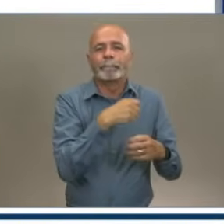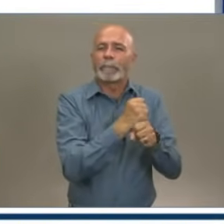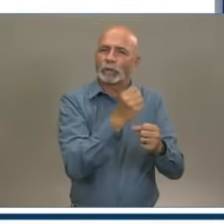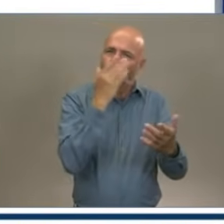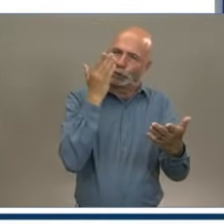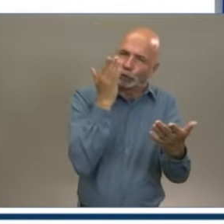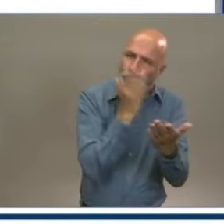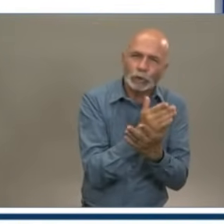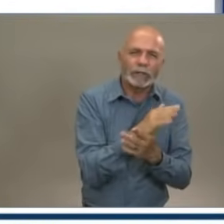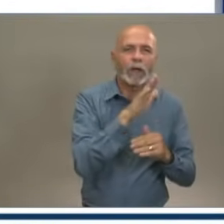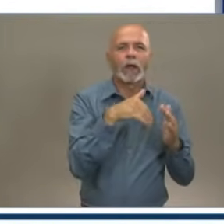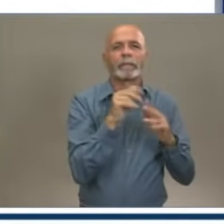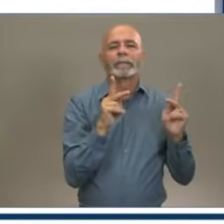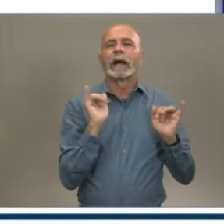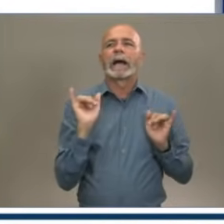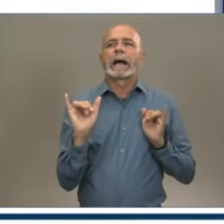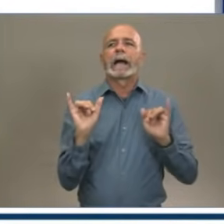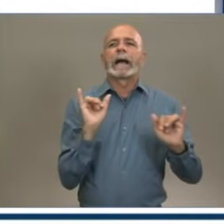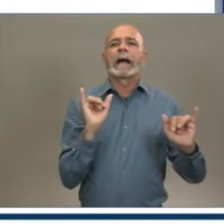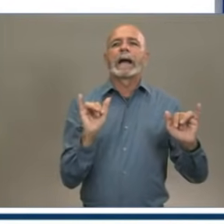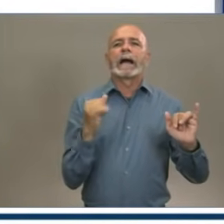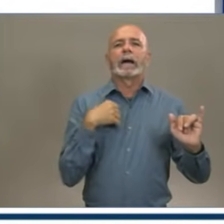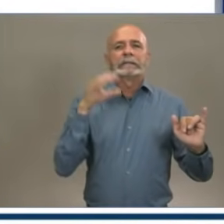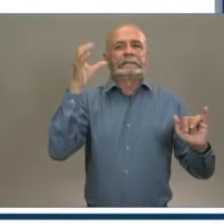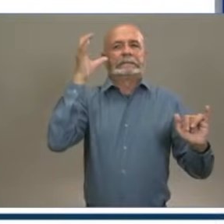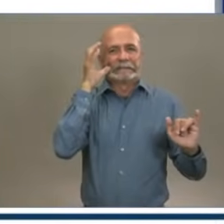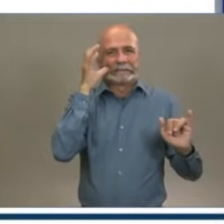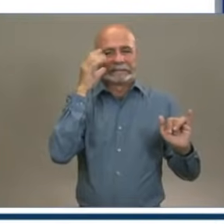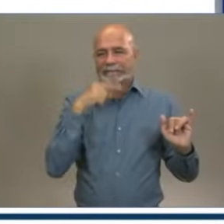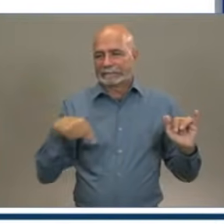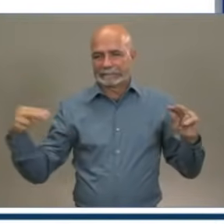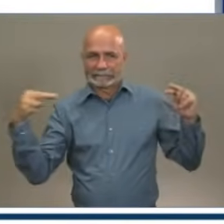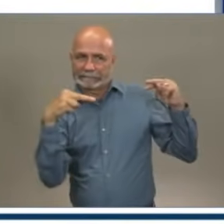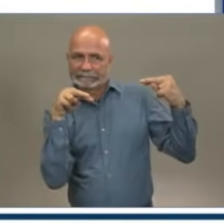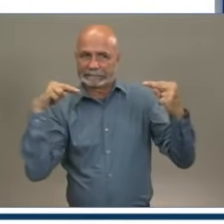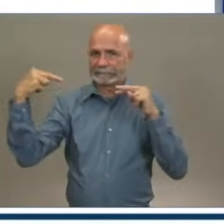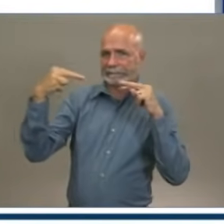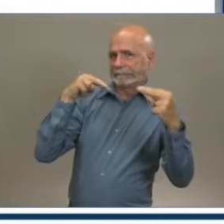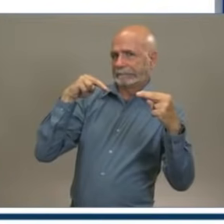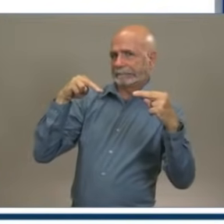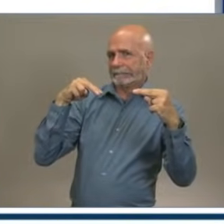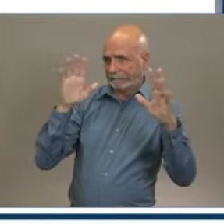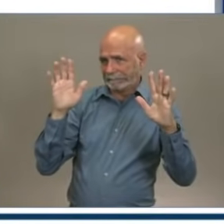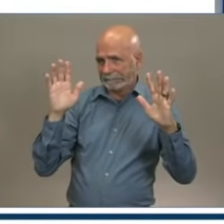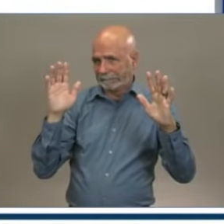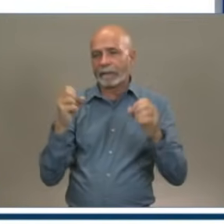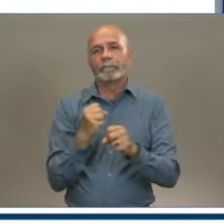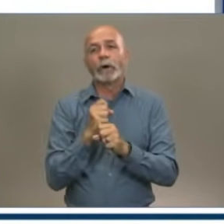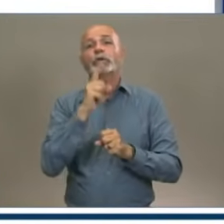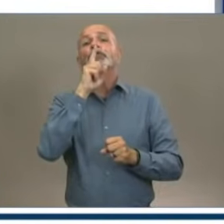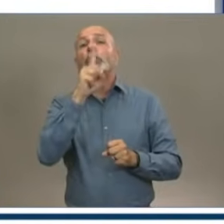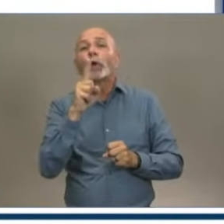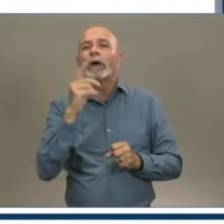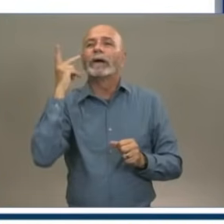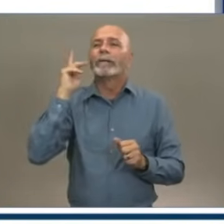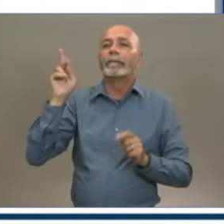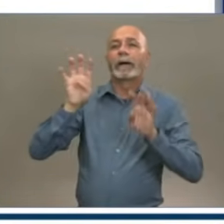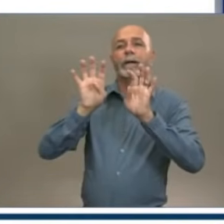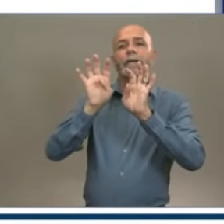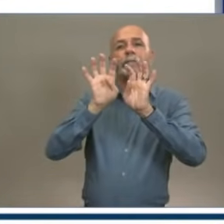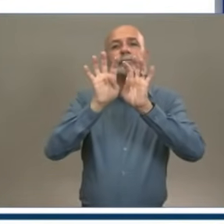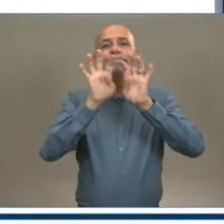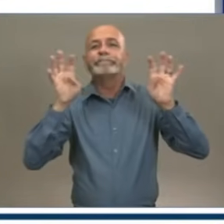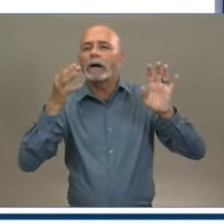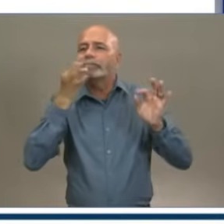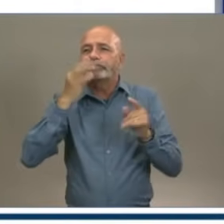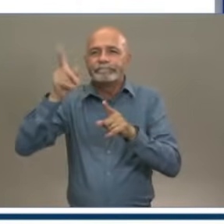And so that's part of what the work is that's underway with the recommendations from an expert panel. But no question, there will have